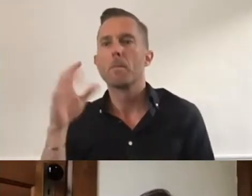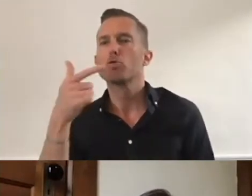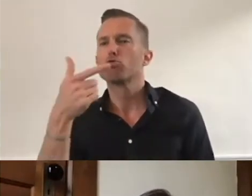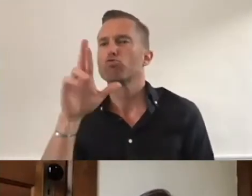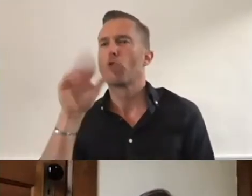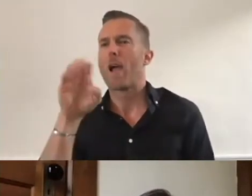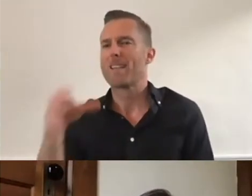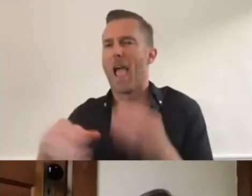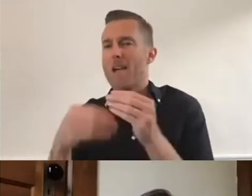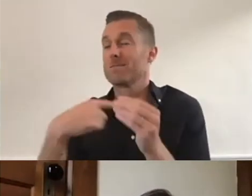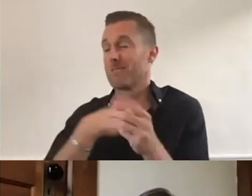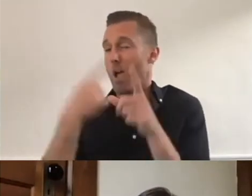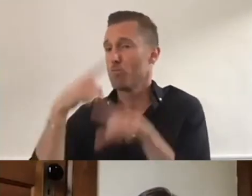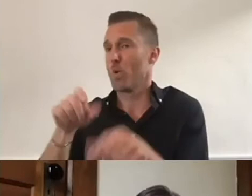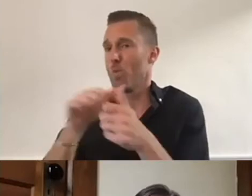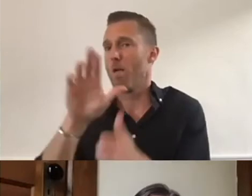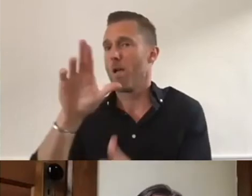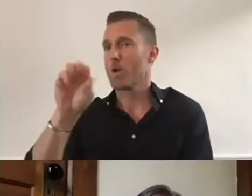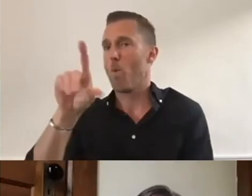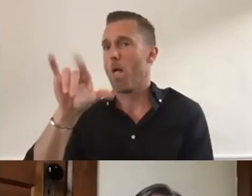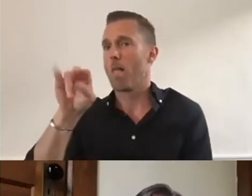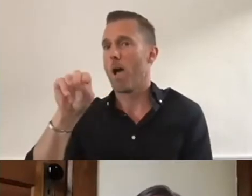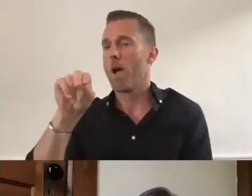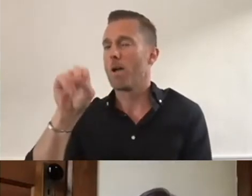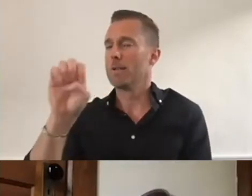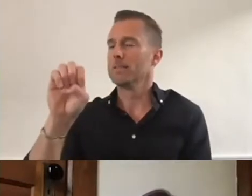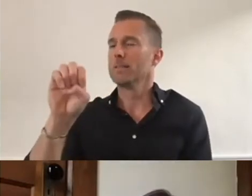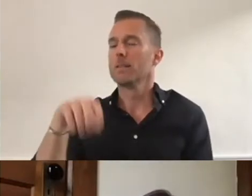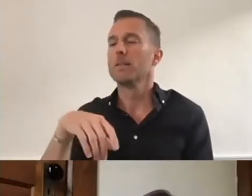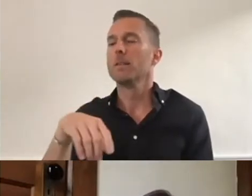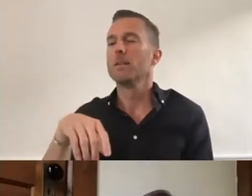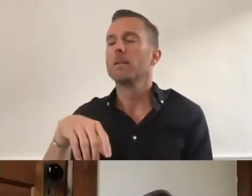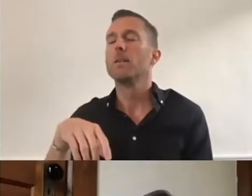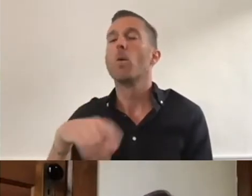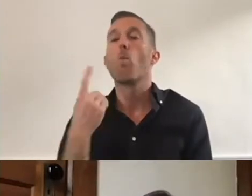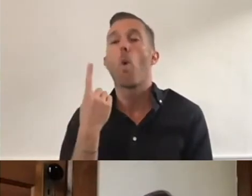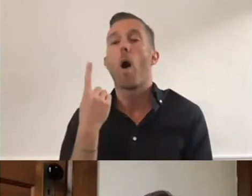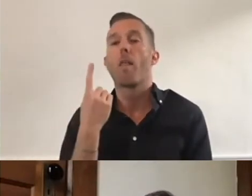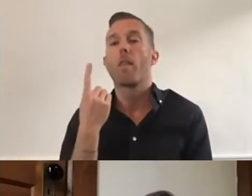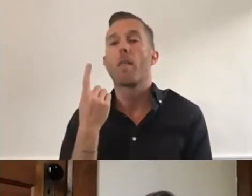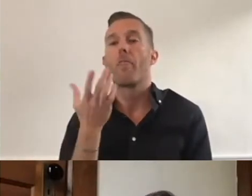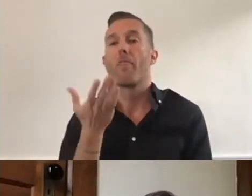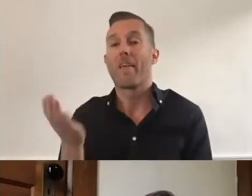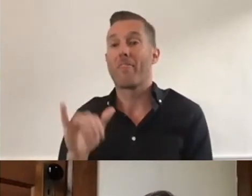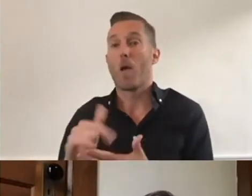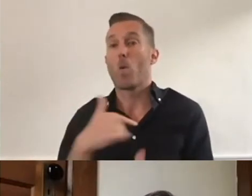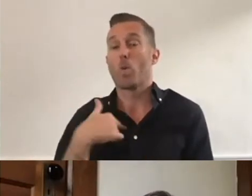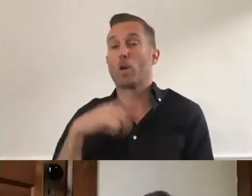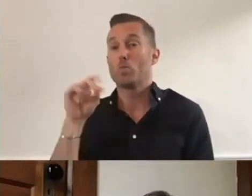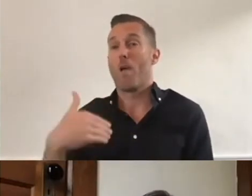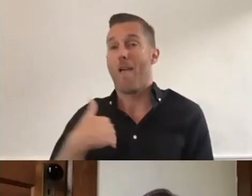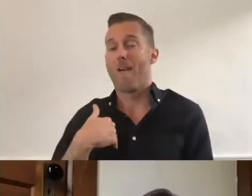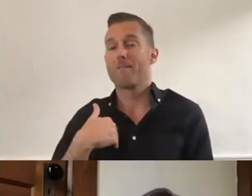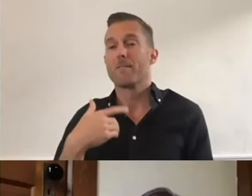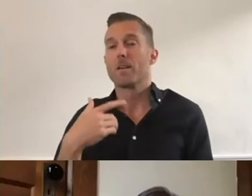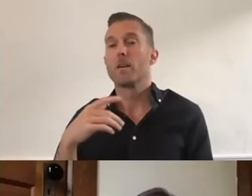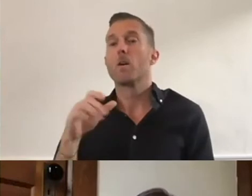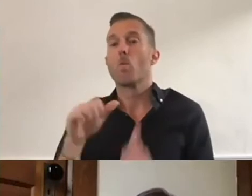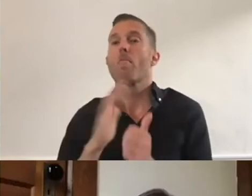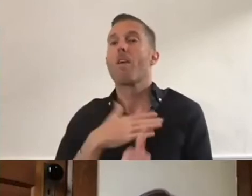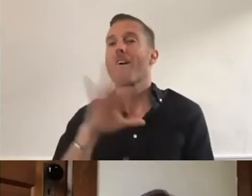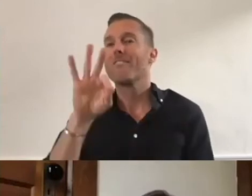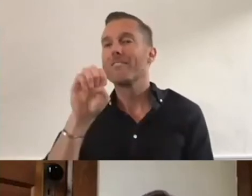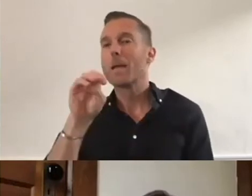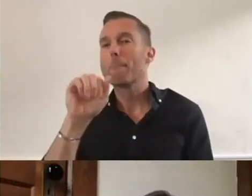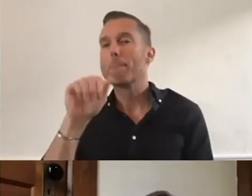with Carolyn. I think for us, one mandate that we currently do have is with our Female Forward Directors program,